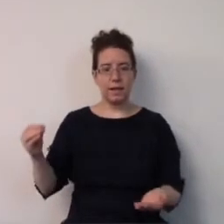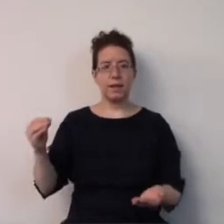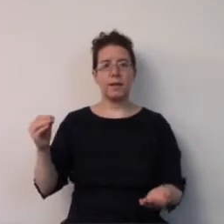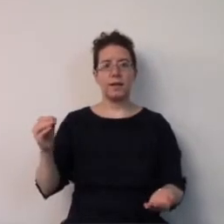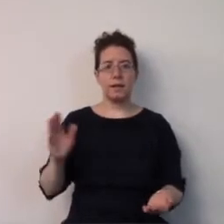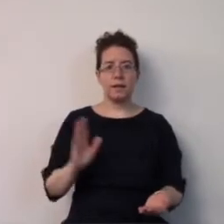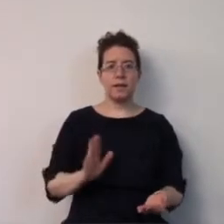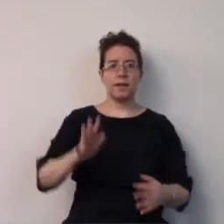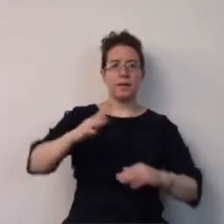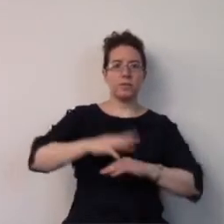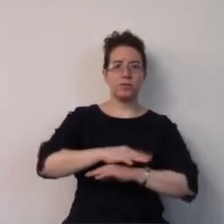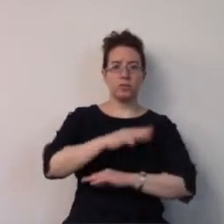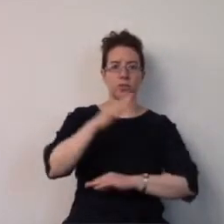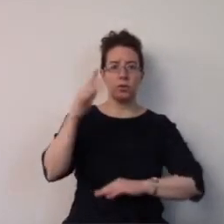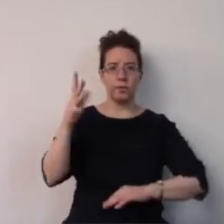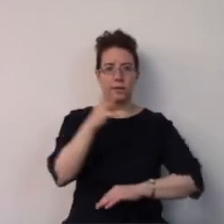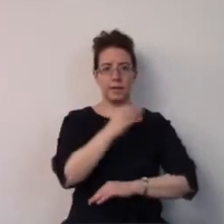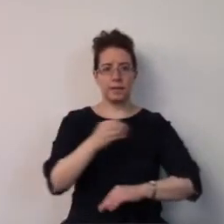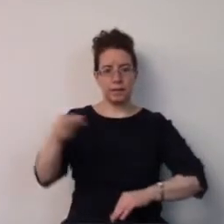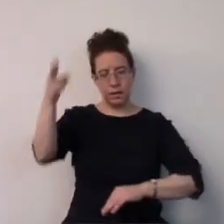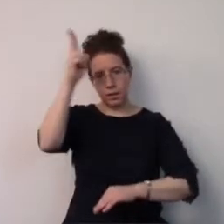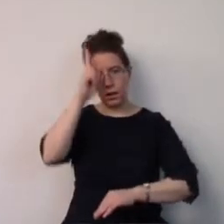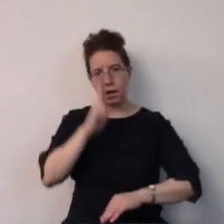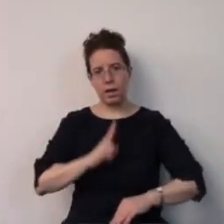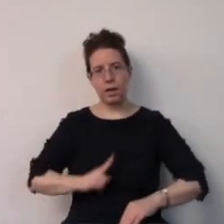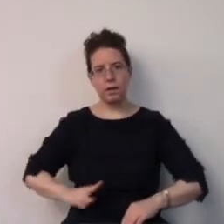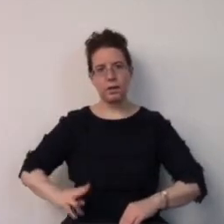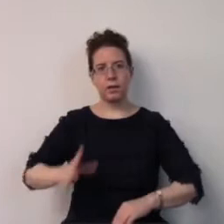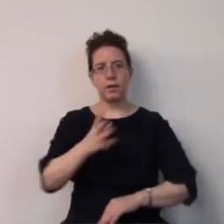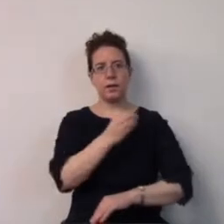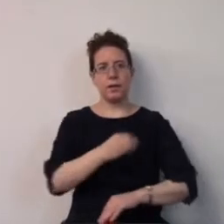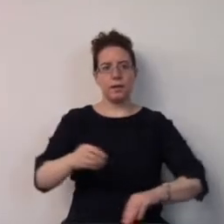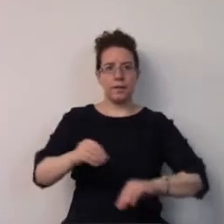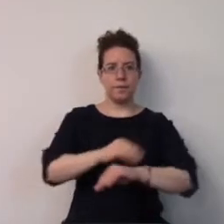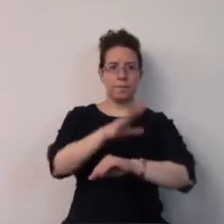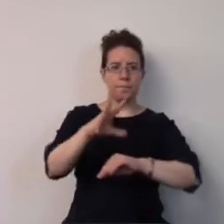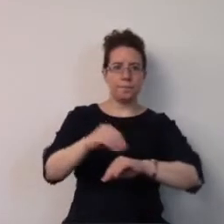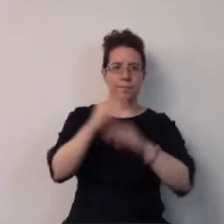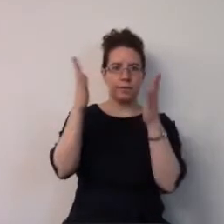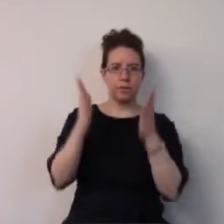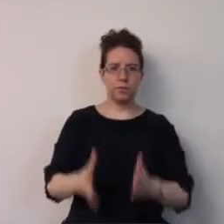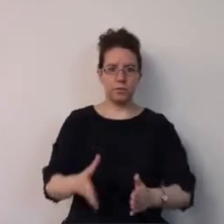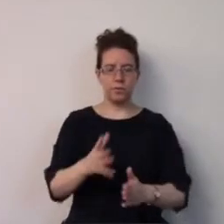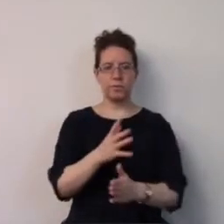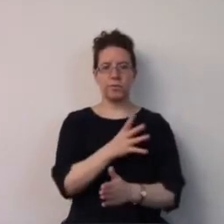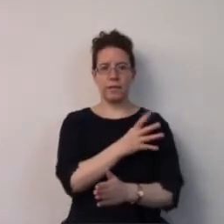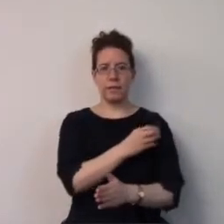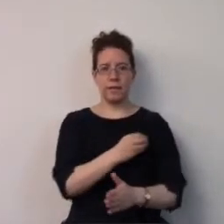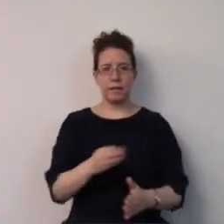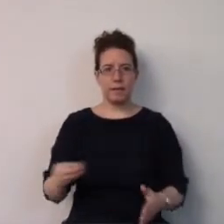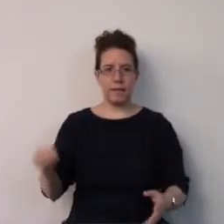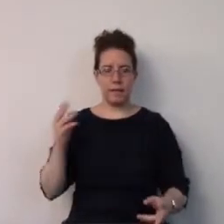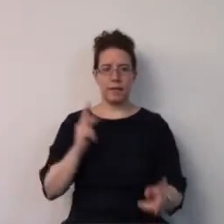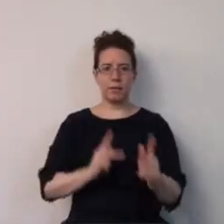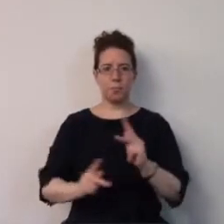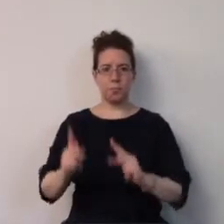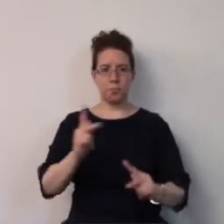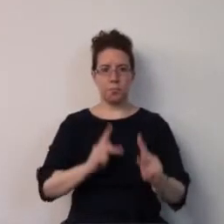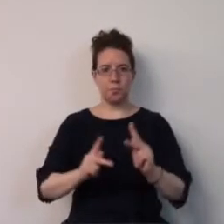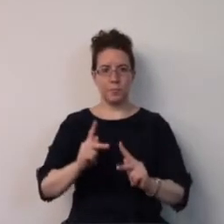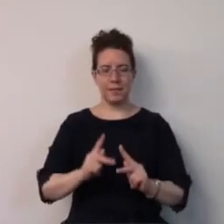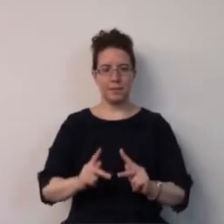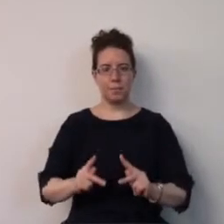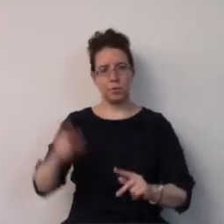and extol, hallelujah, yes, and honor the King of heaven. Who's yes.